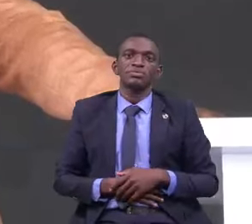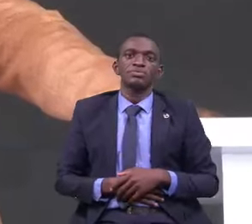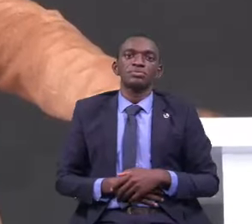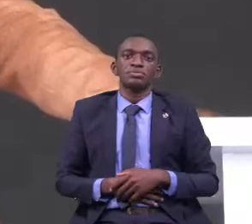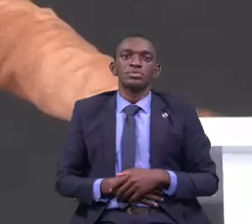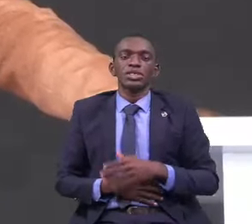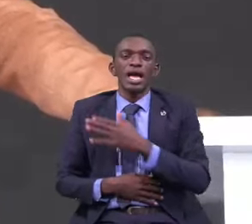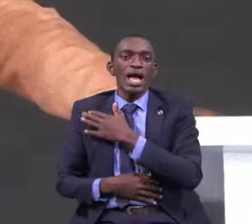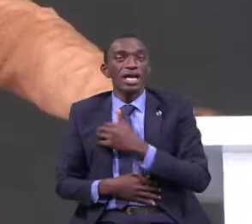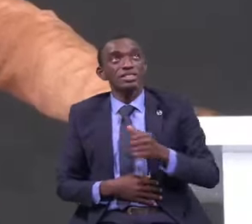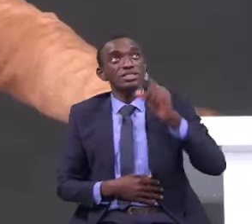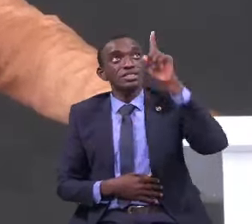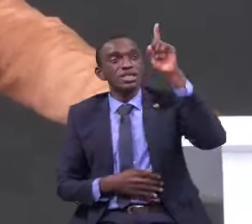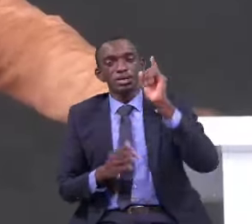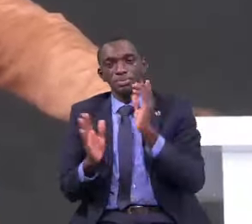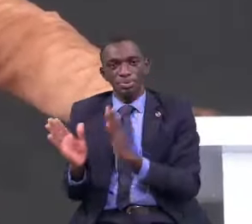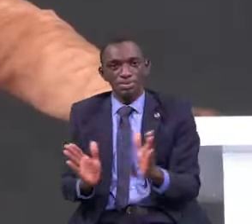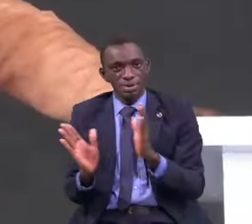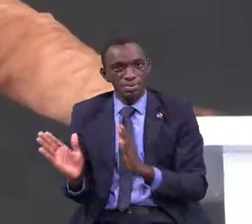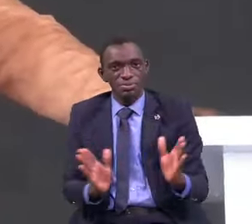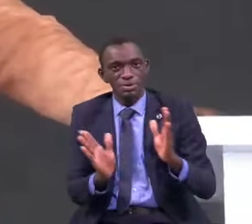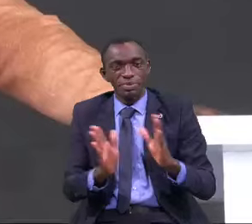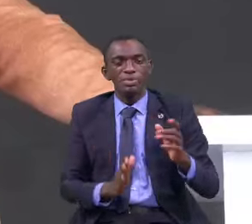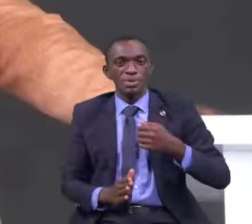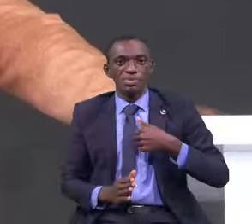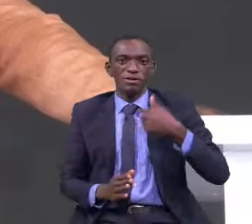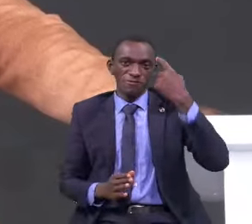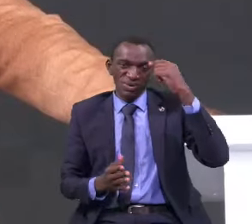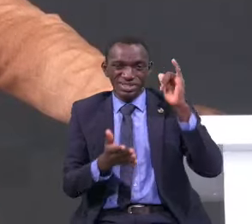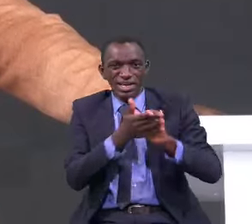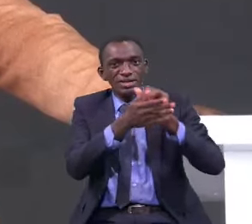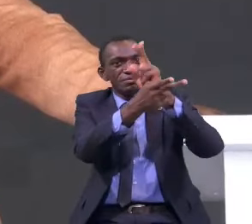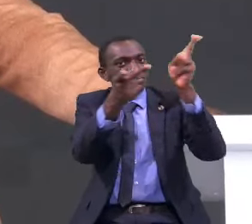And is preparing me for that place.